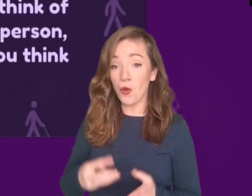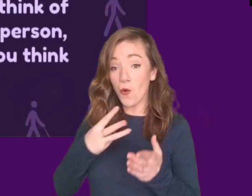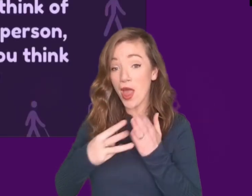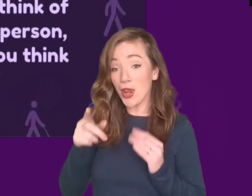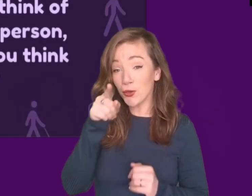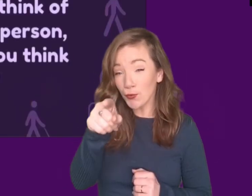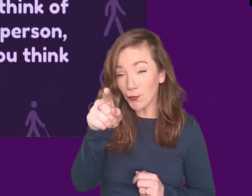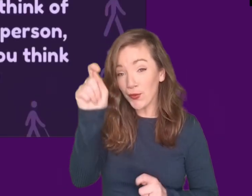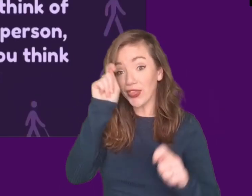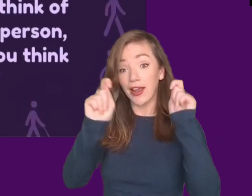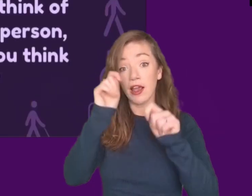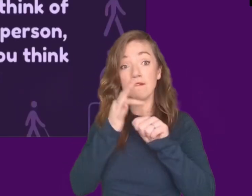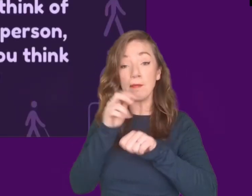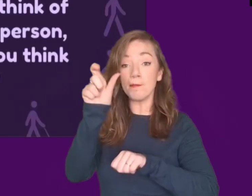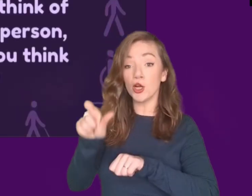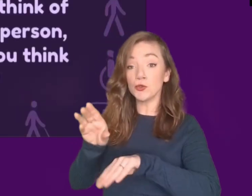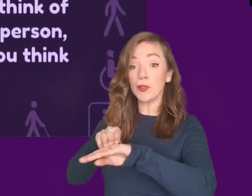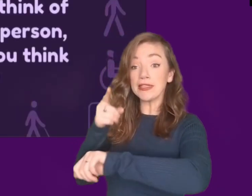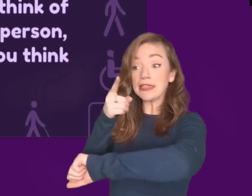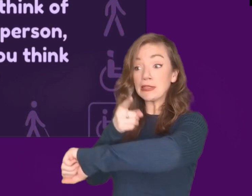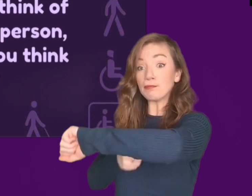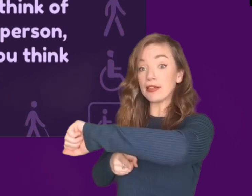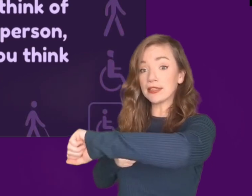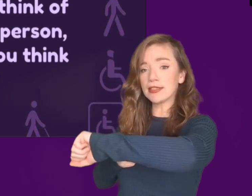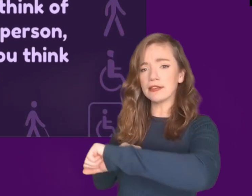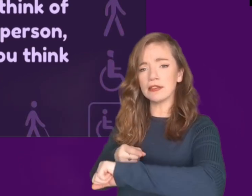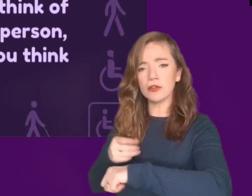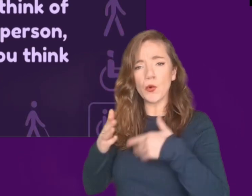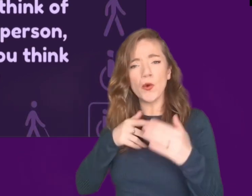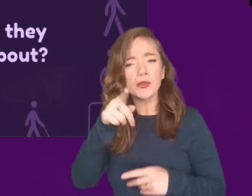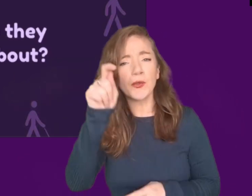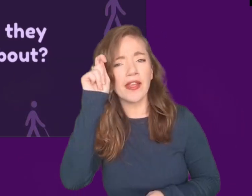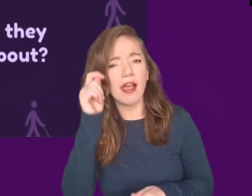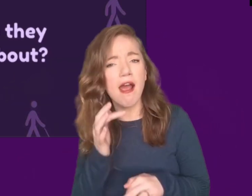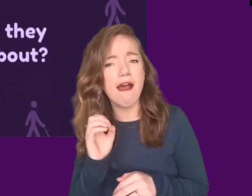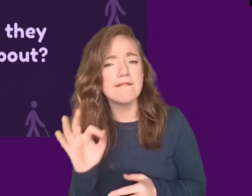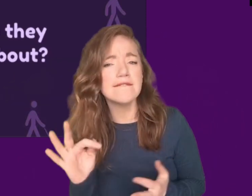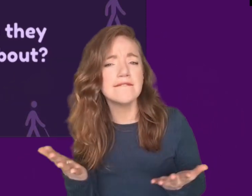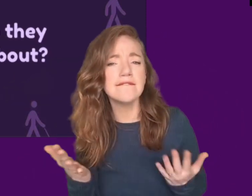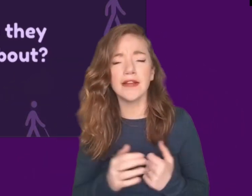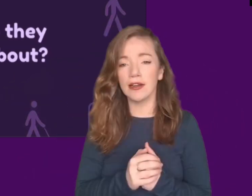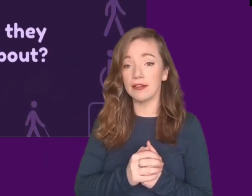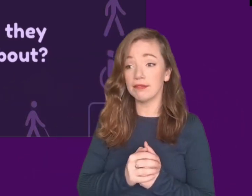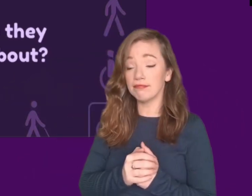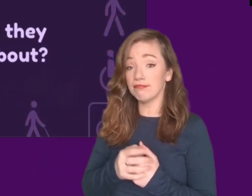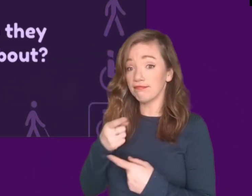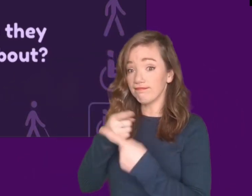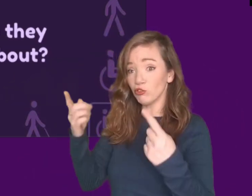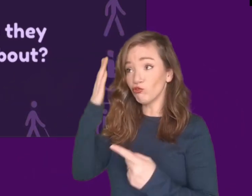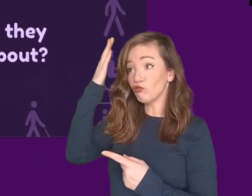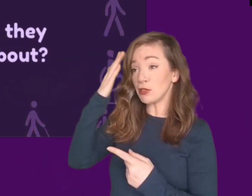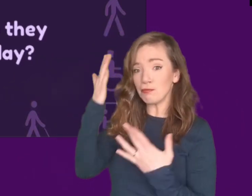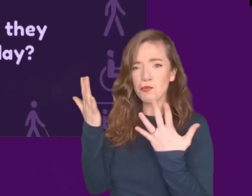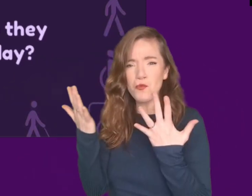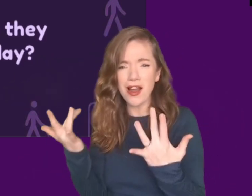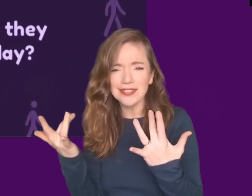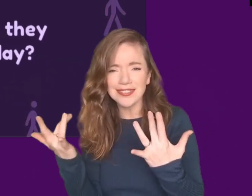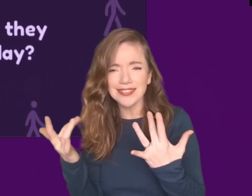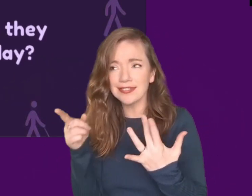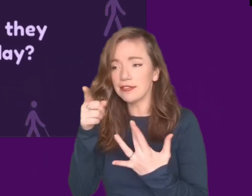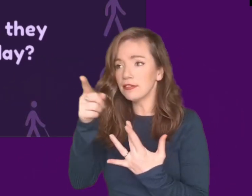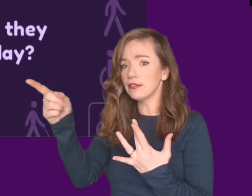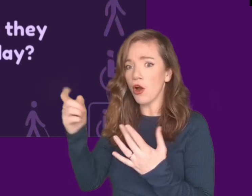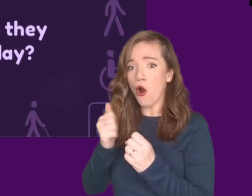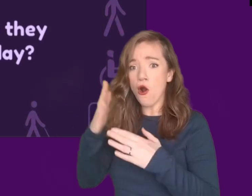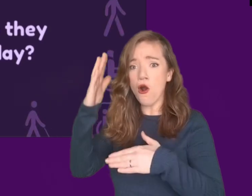When you think of a disabled person, what do you think of? What do they dream about? What do they